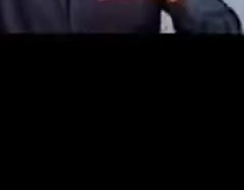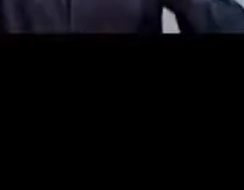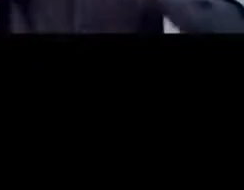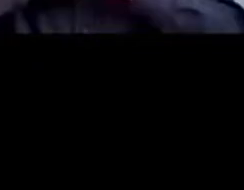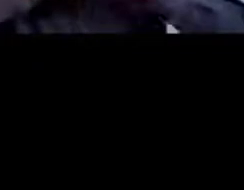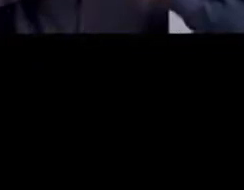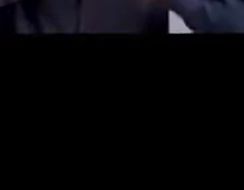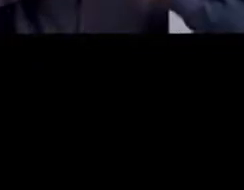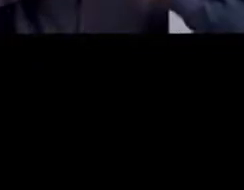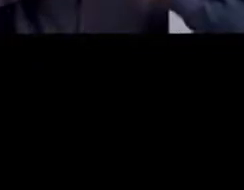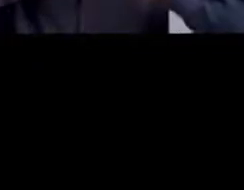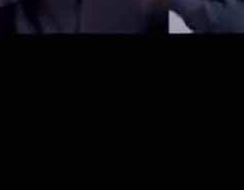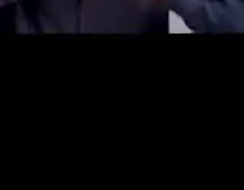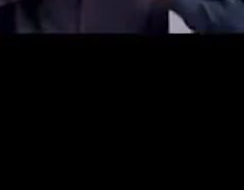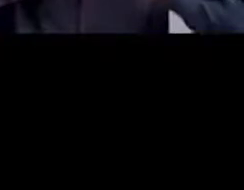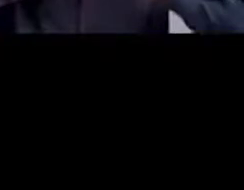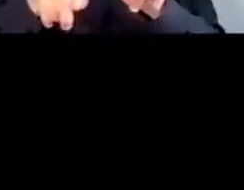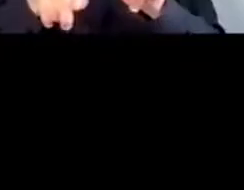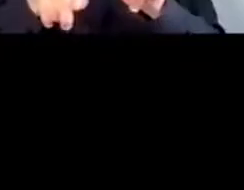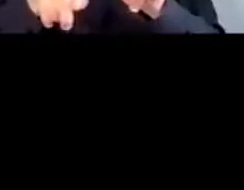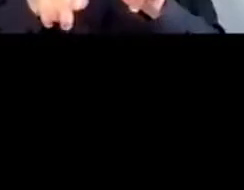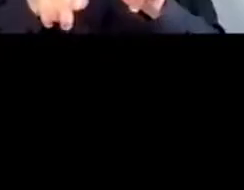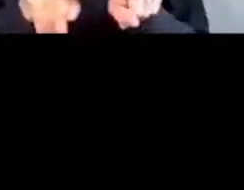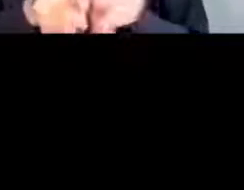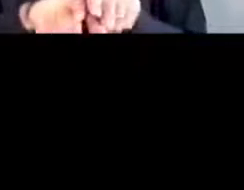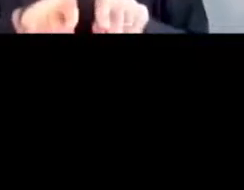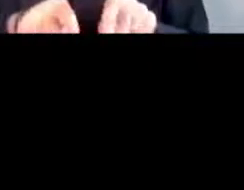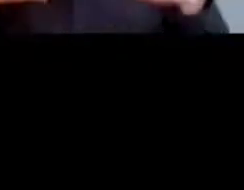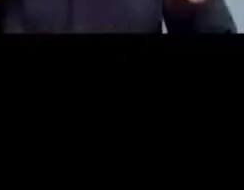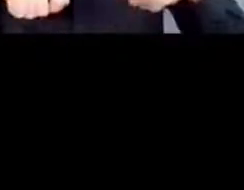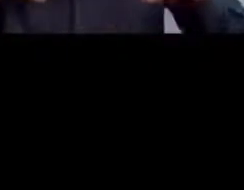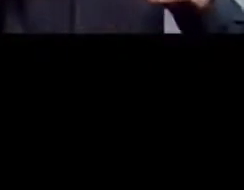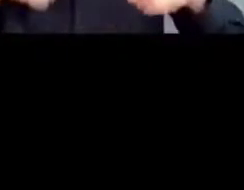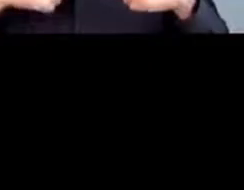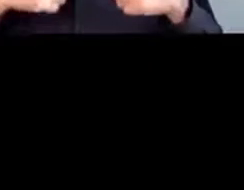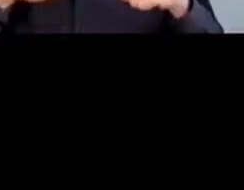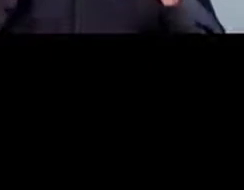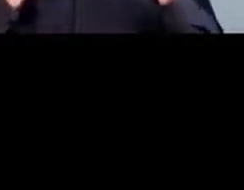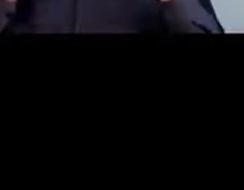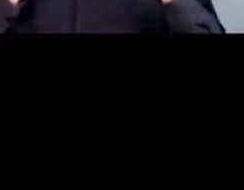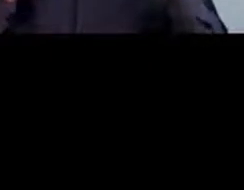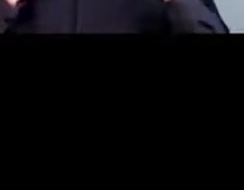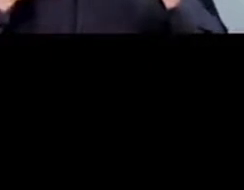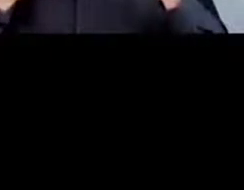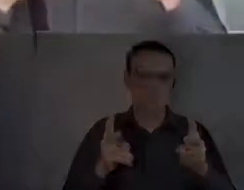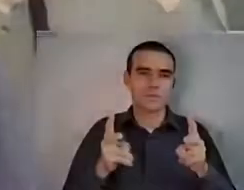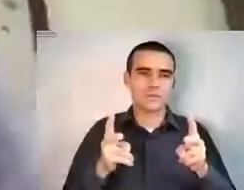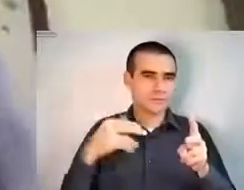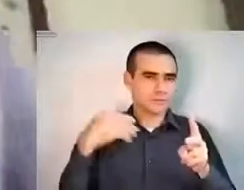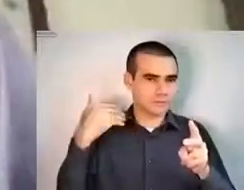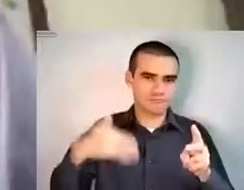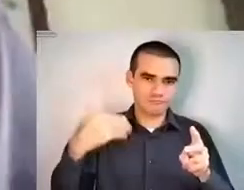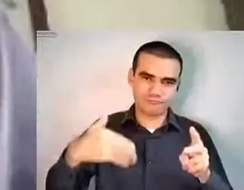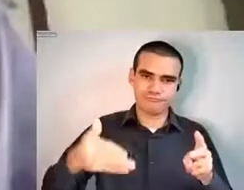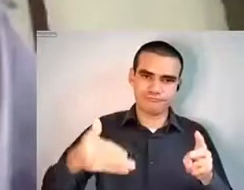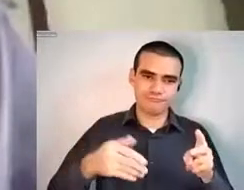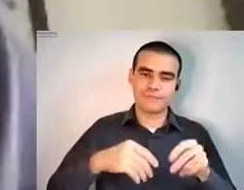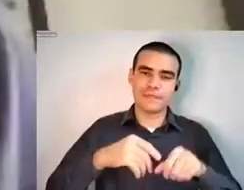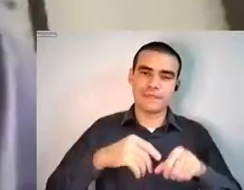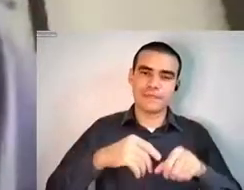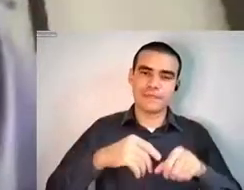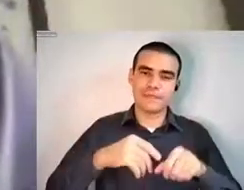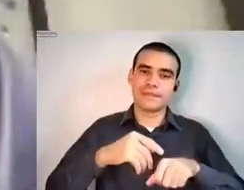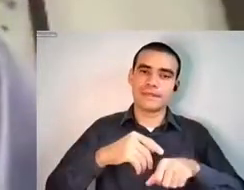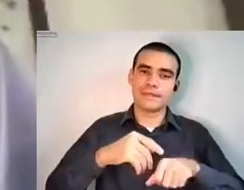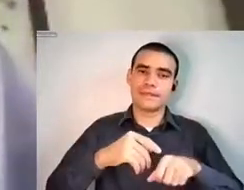from different types of education and types of backgrounds, and you need this to be replicated throughout time. The